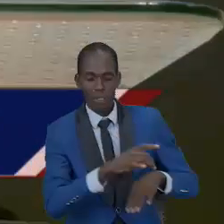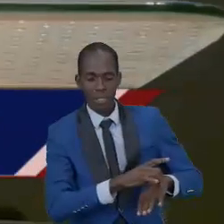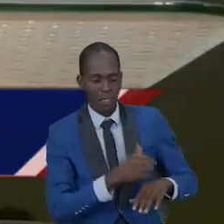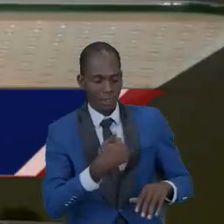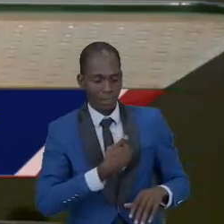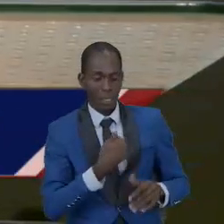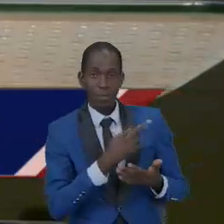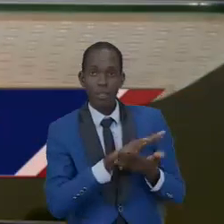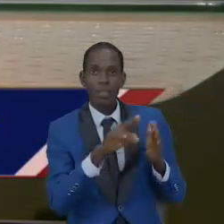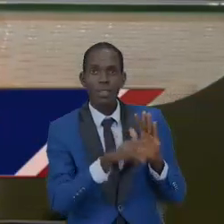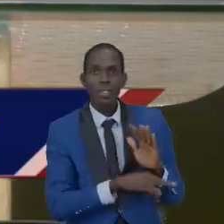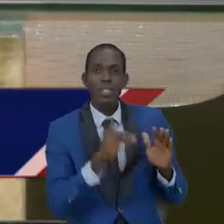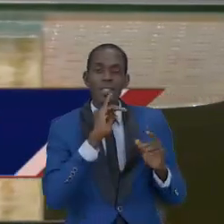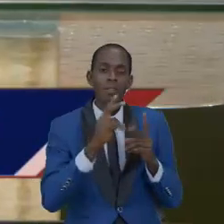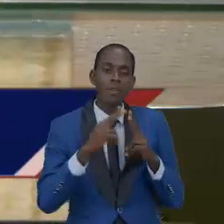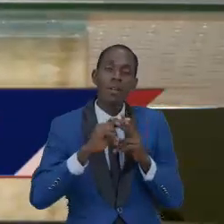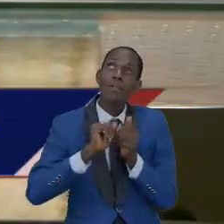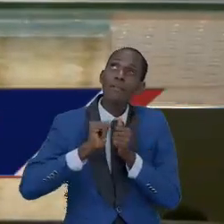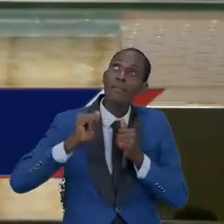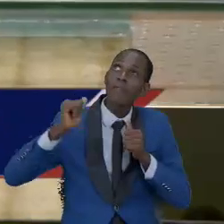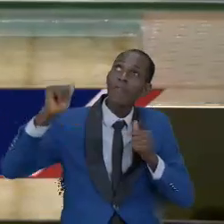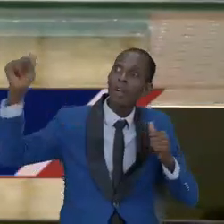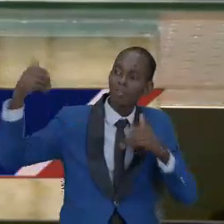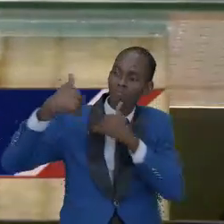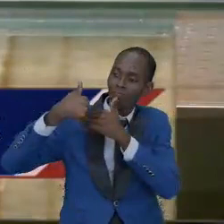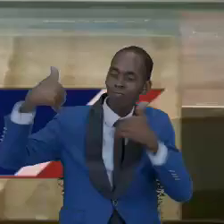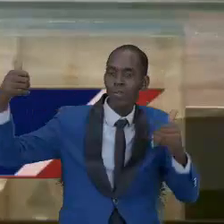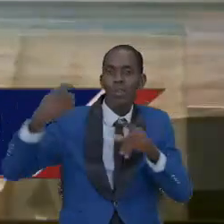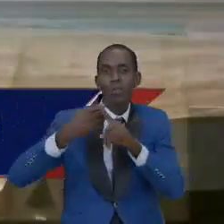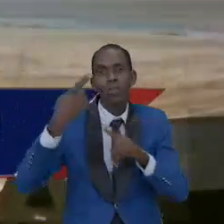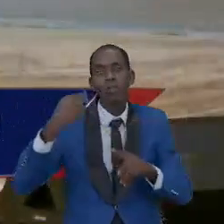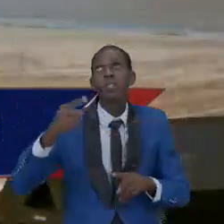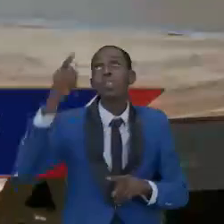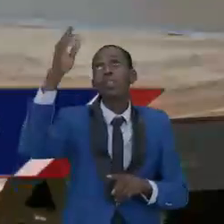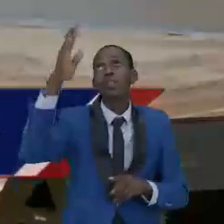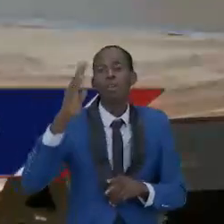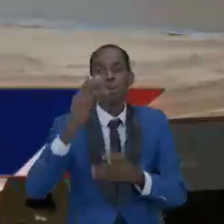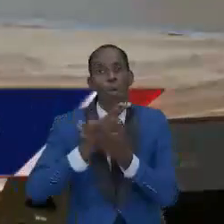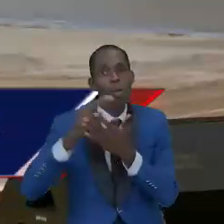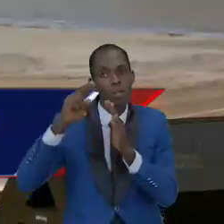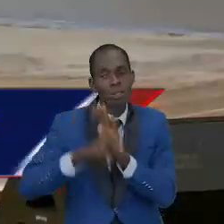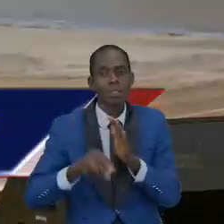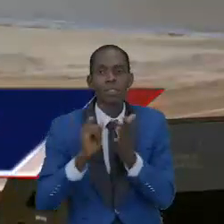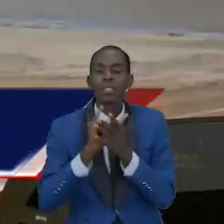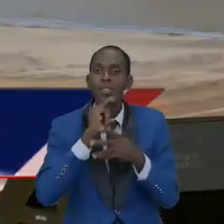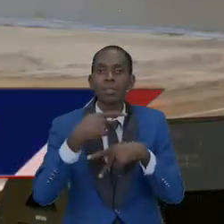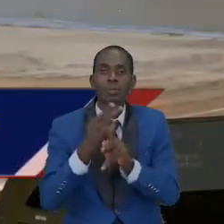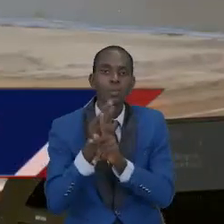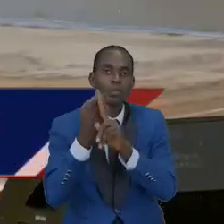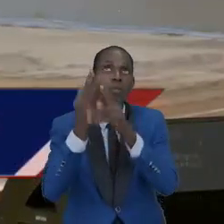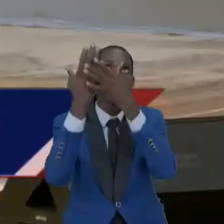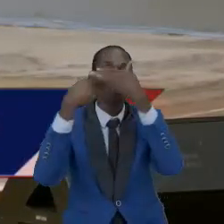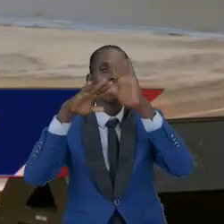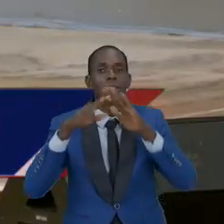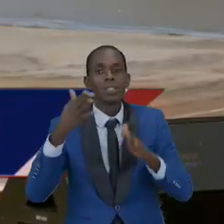self-righteousness, is so far away from the godliness that is the produce from heaven. There is a